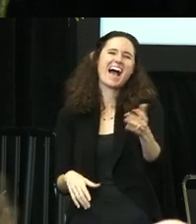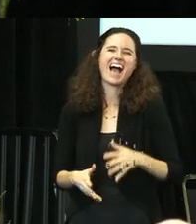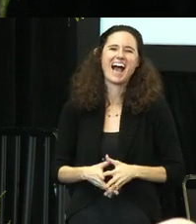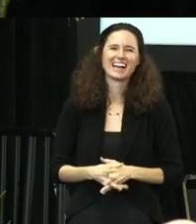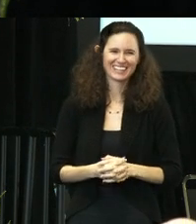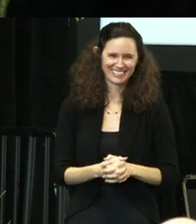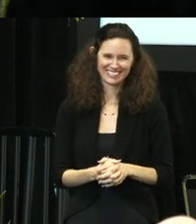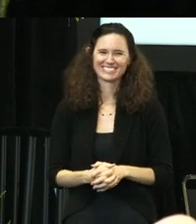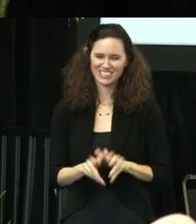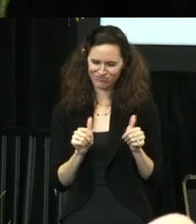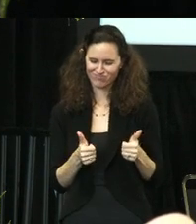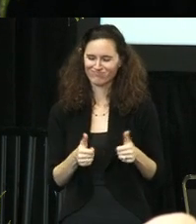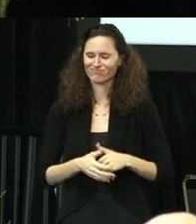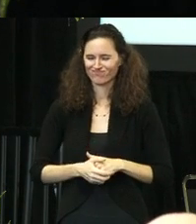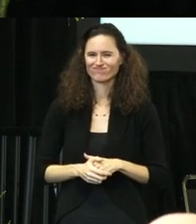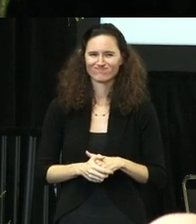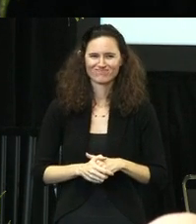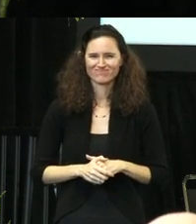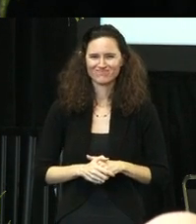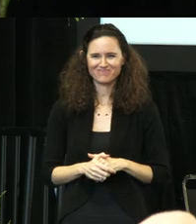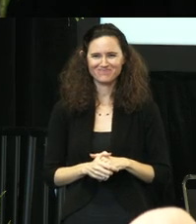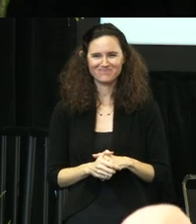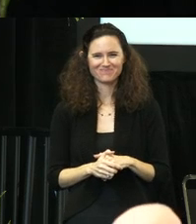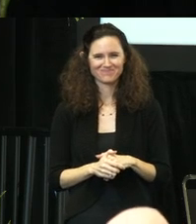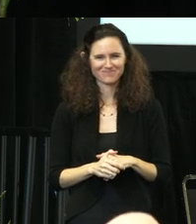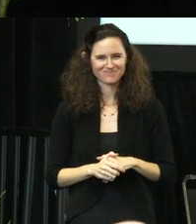No, you have to stand up.